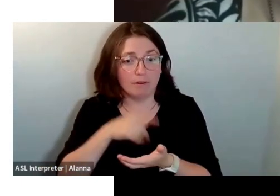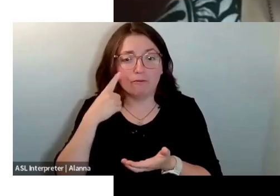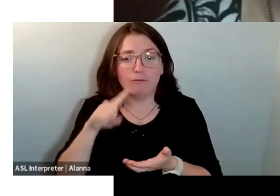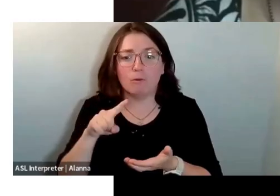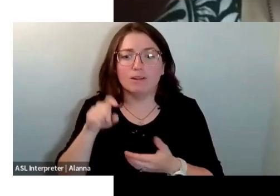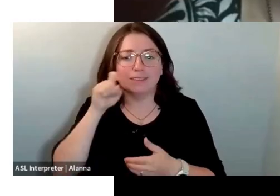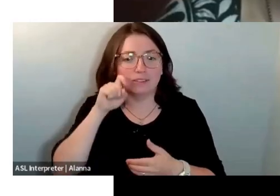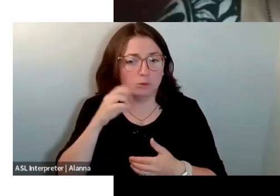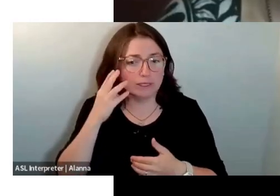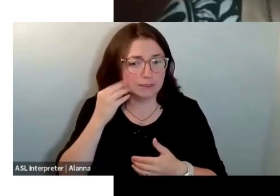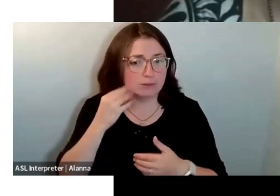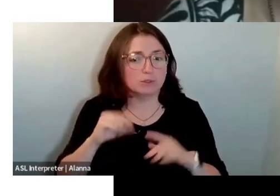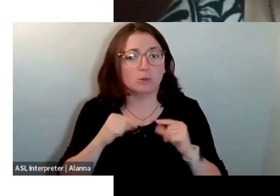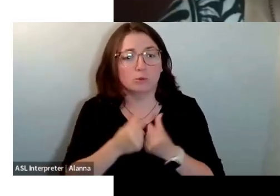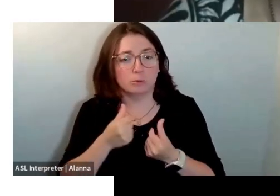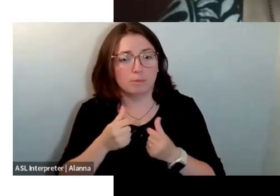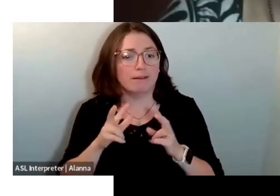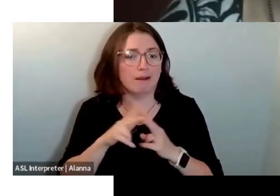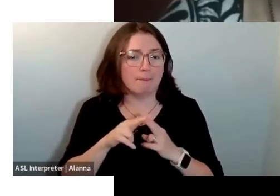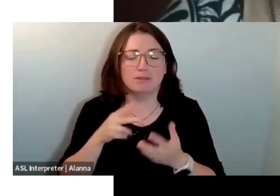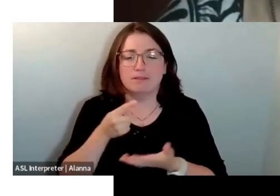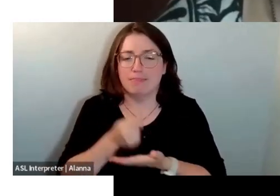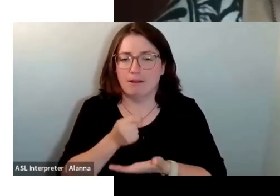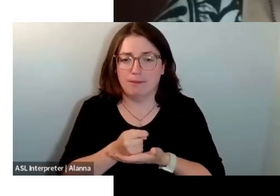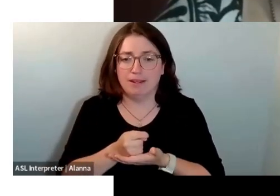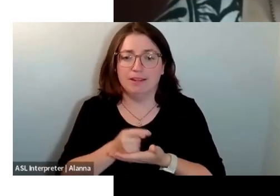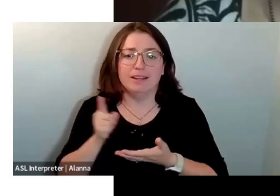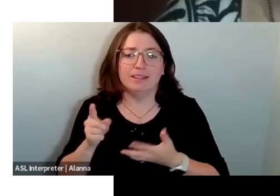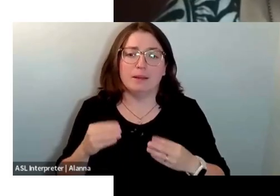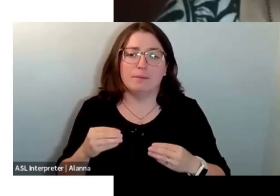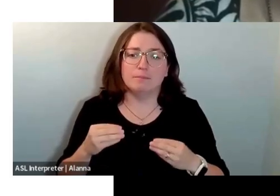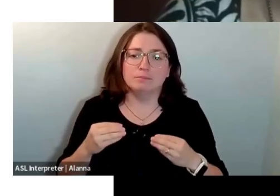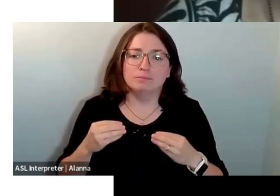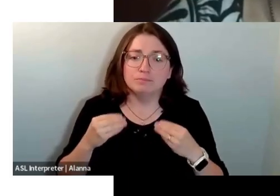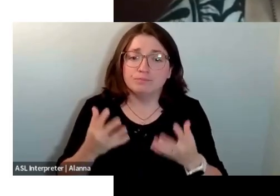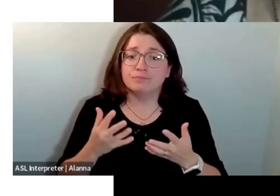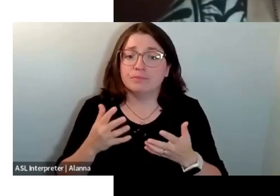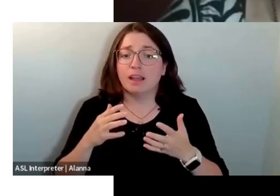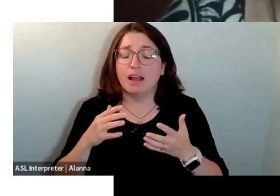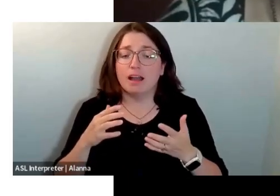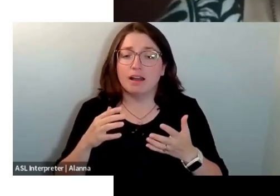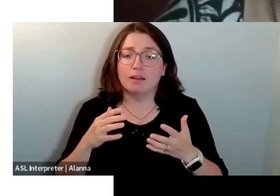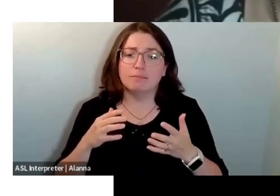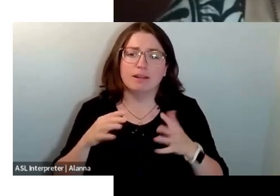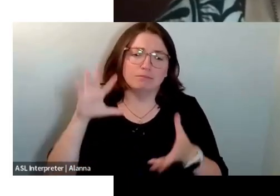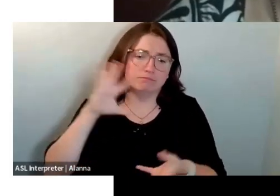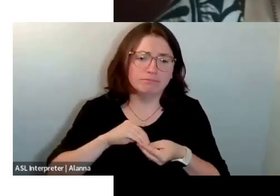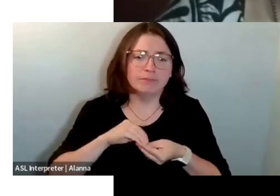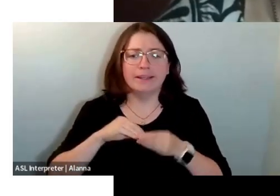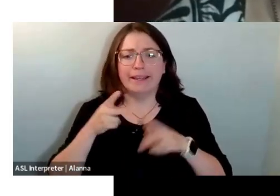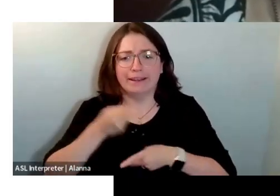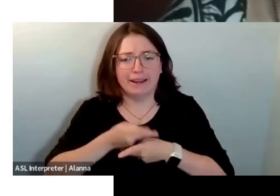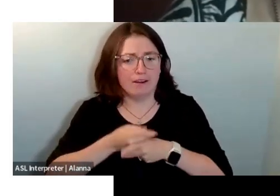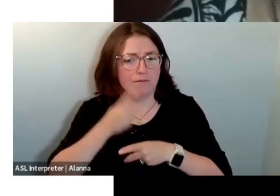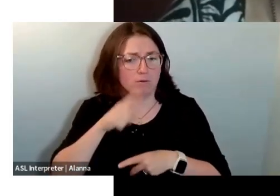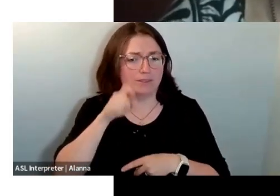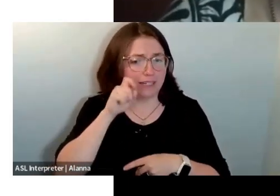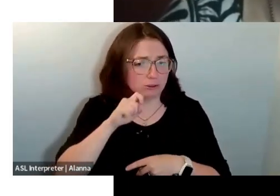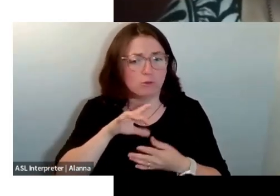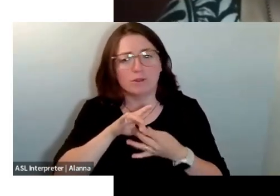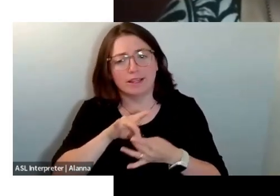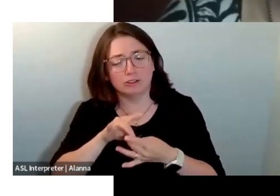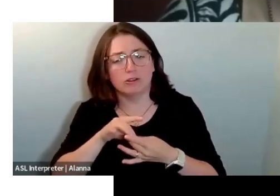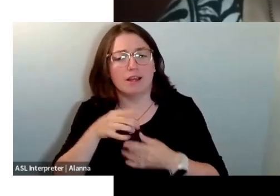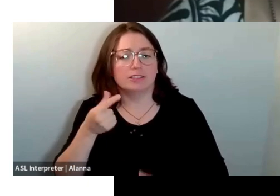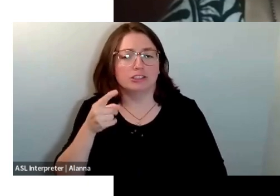Center for Sexual Wellness, which provides comprehensive care for sexual, relational, and gender concerns in Western New York. She has served